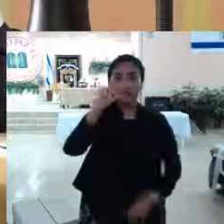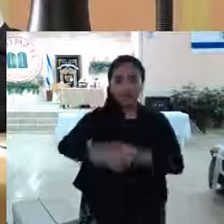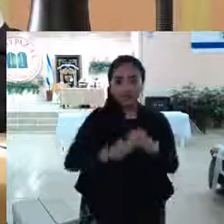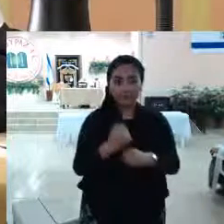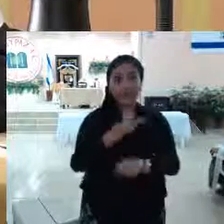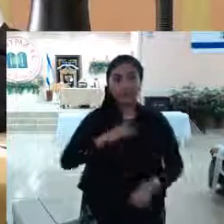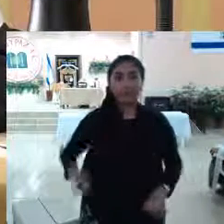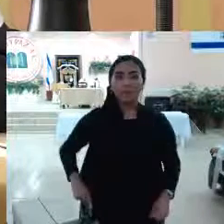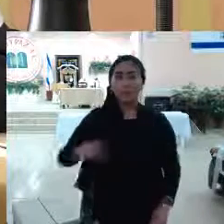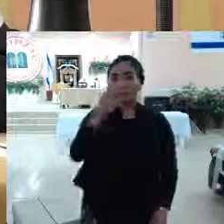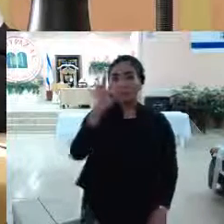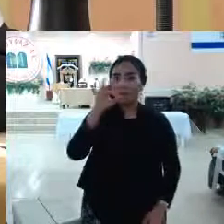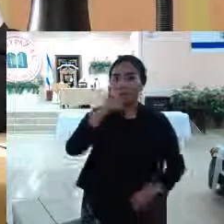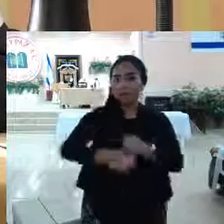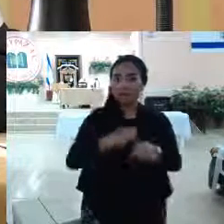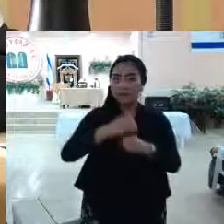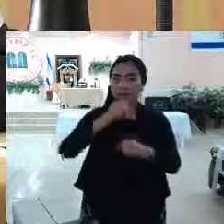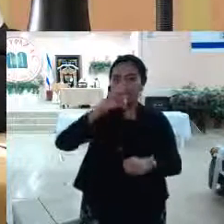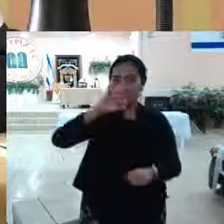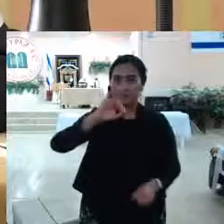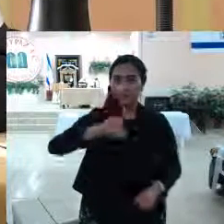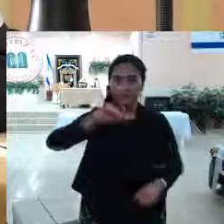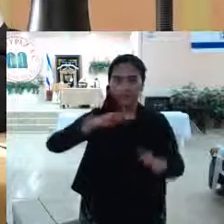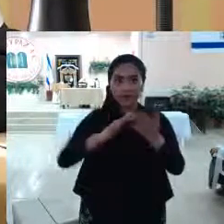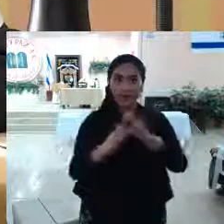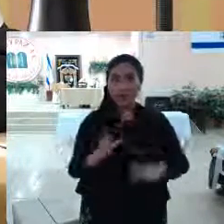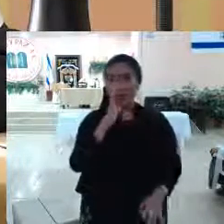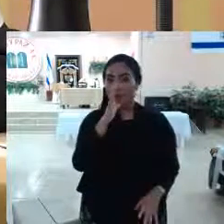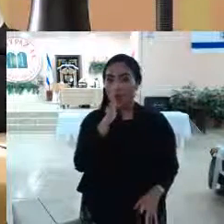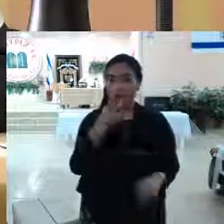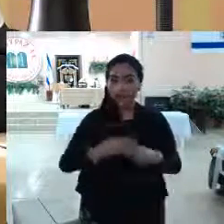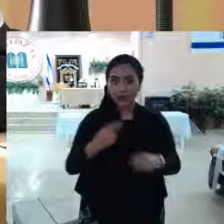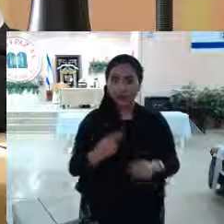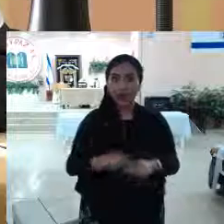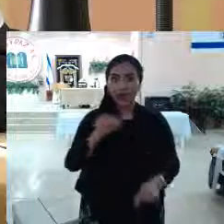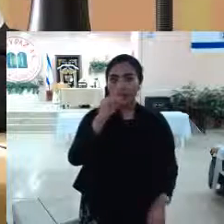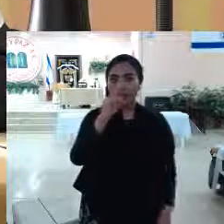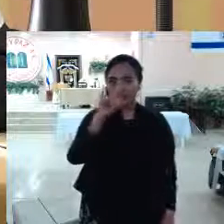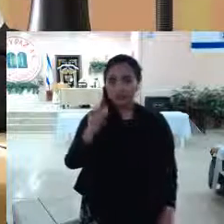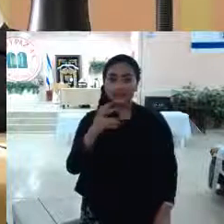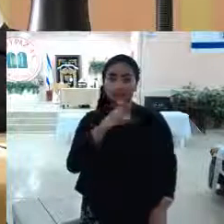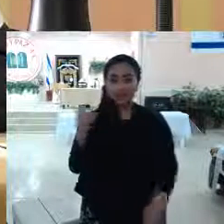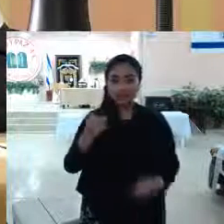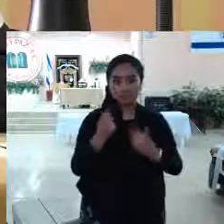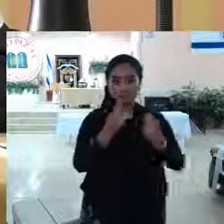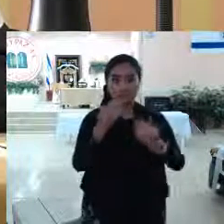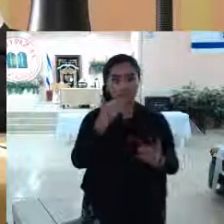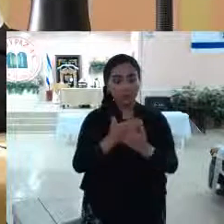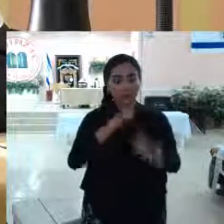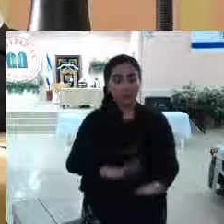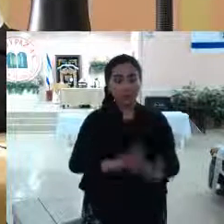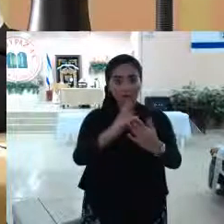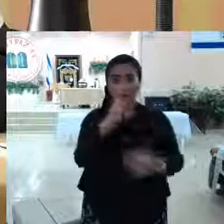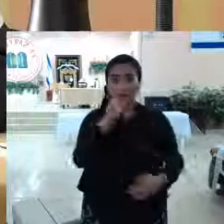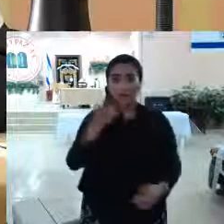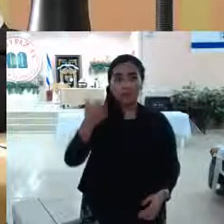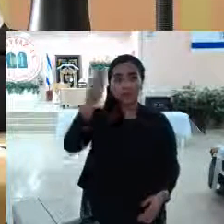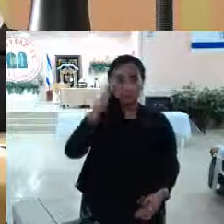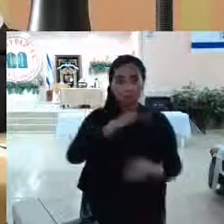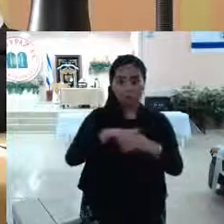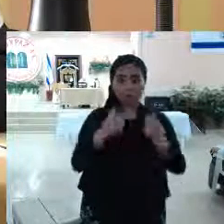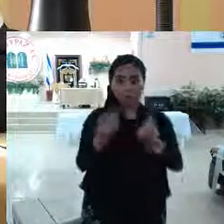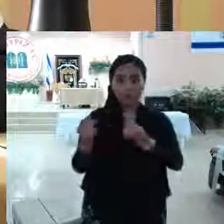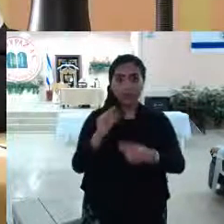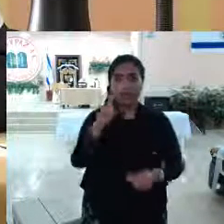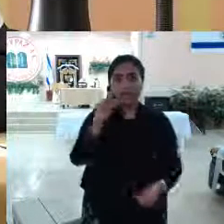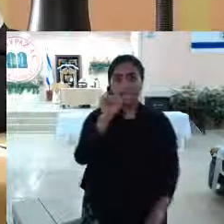reinó 29 años en Jerusalén. El nombre de su madre fue Abías, hija de Zacarías. E hizo lo recto ante los ojos de Yahweh, conforme a todas las cosas que había hecho